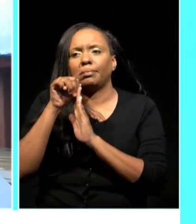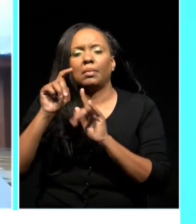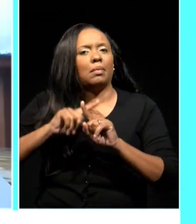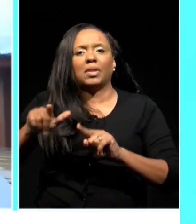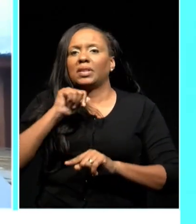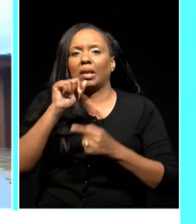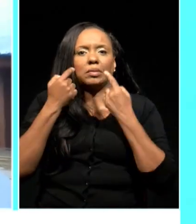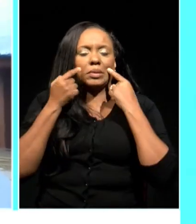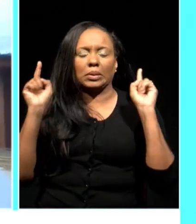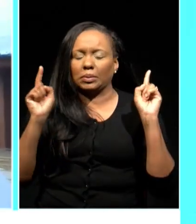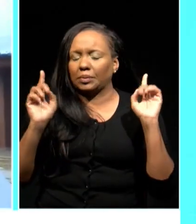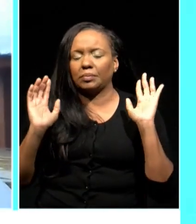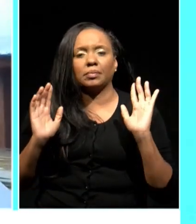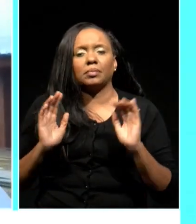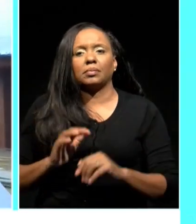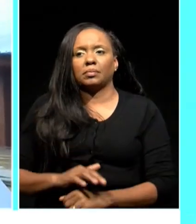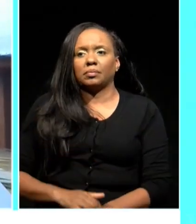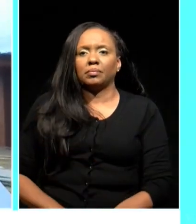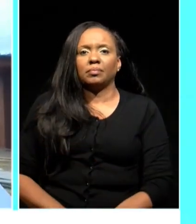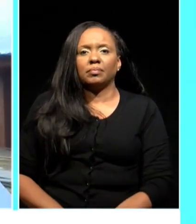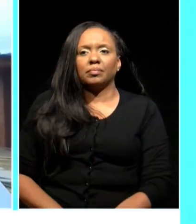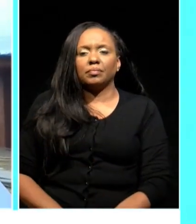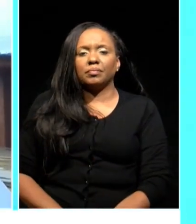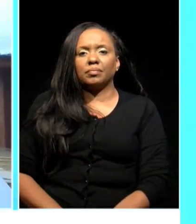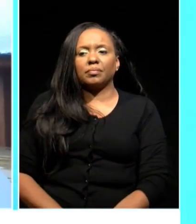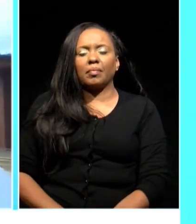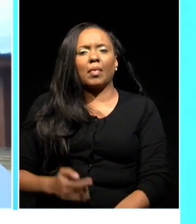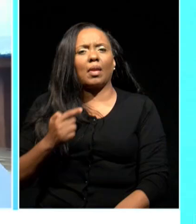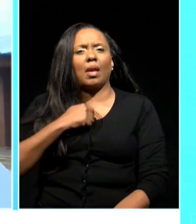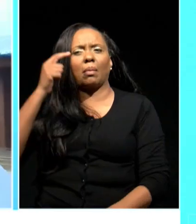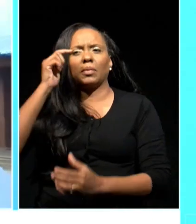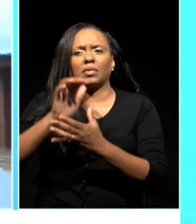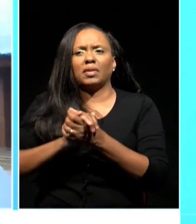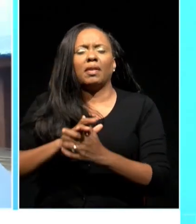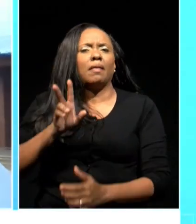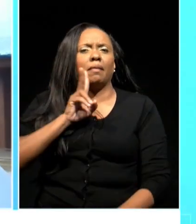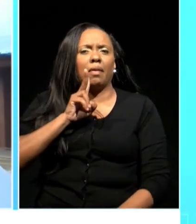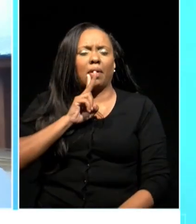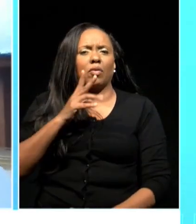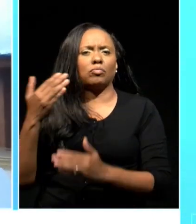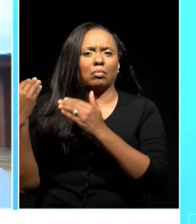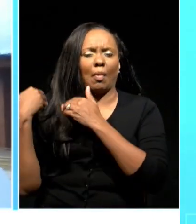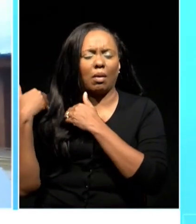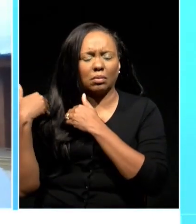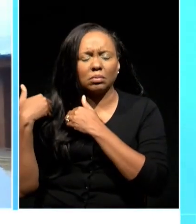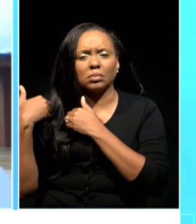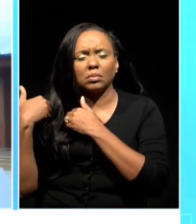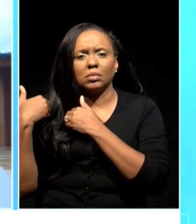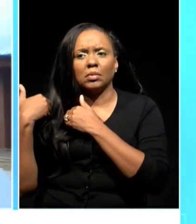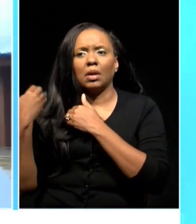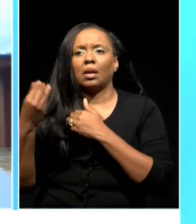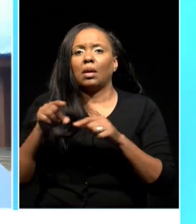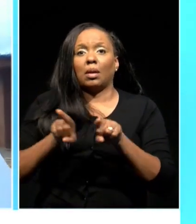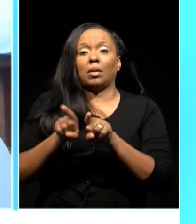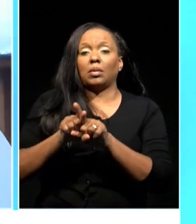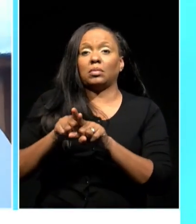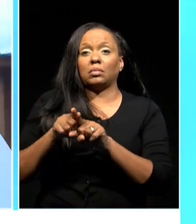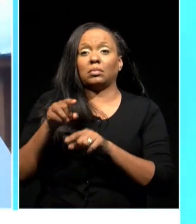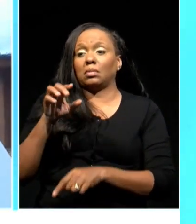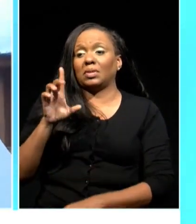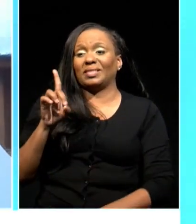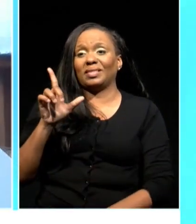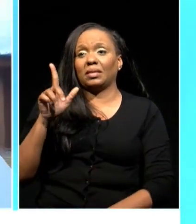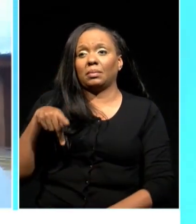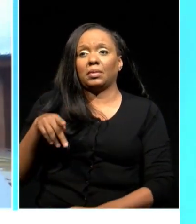doing that, and she's partly responsible because of what I've just said, and also because of the culture of the Democratic Labour